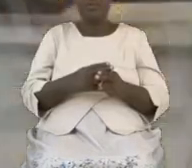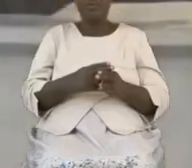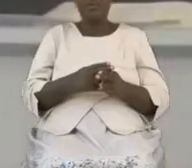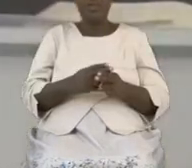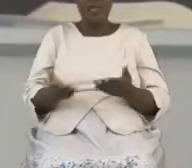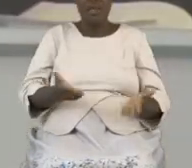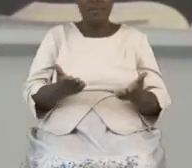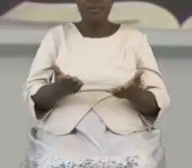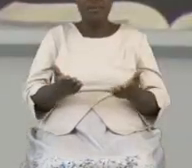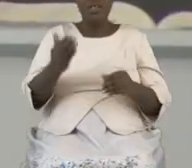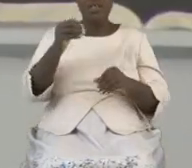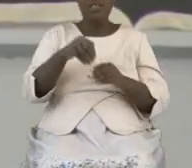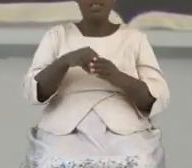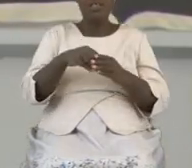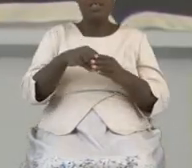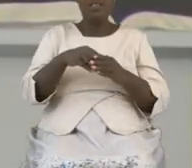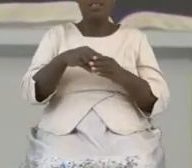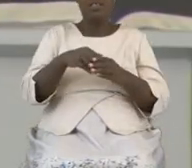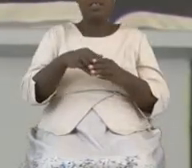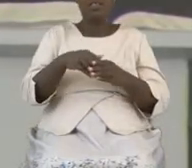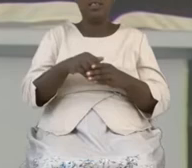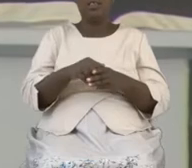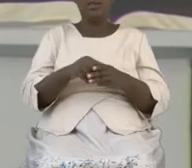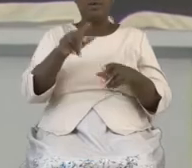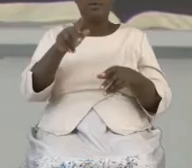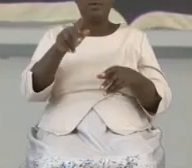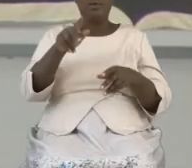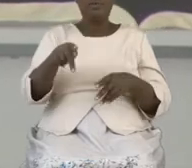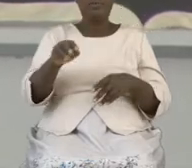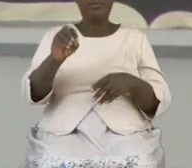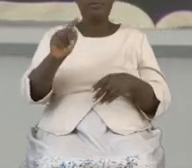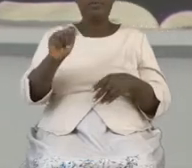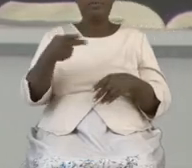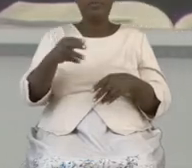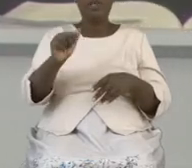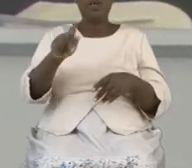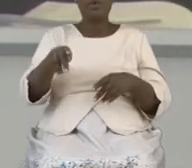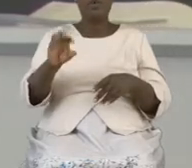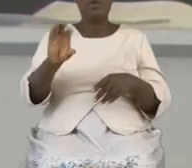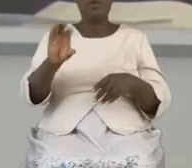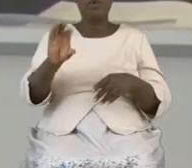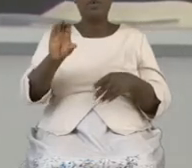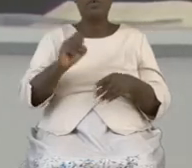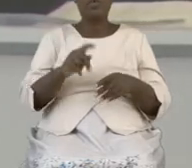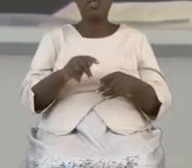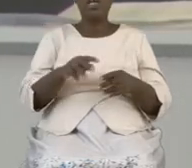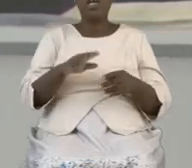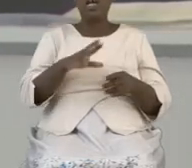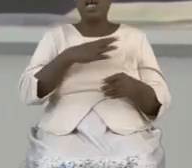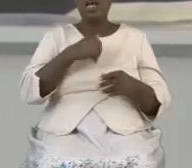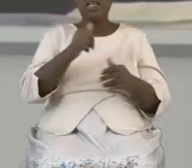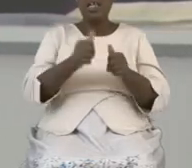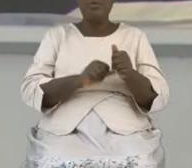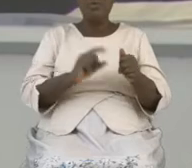our Alpha location, Port Harcourt, all over in every region, all over in